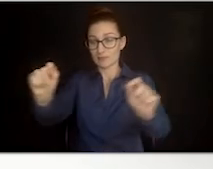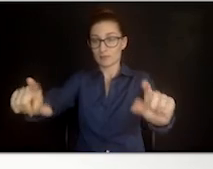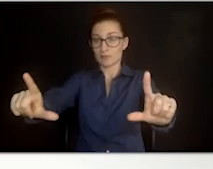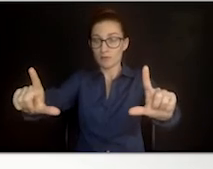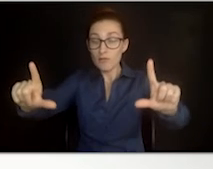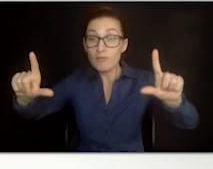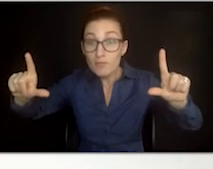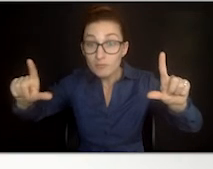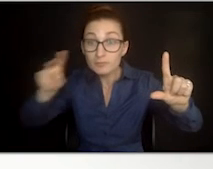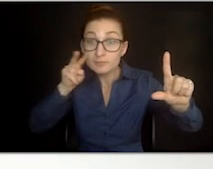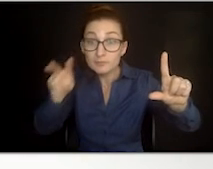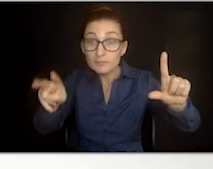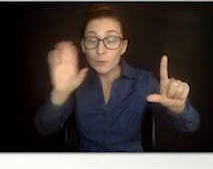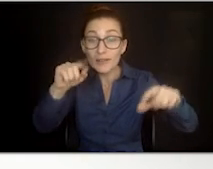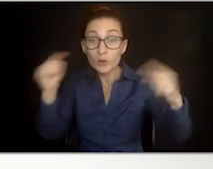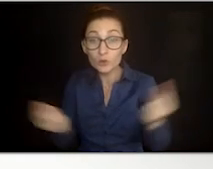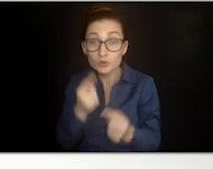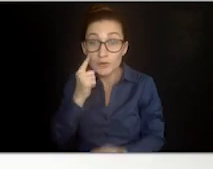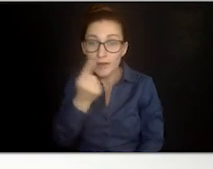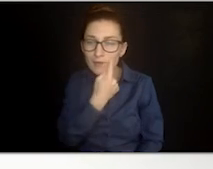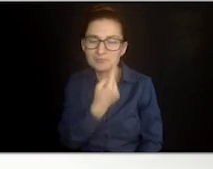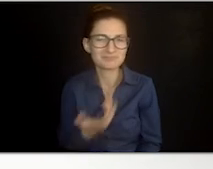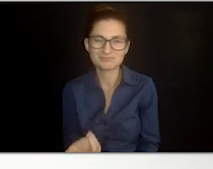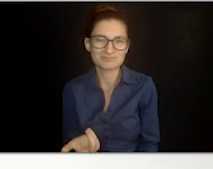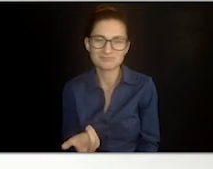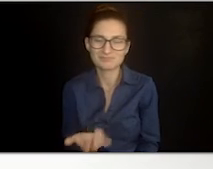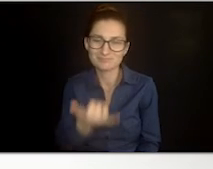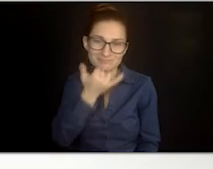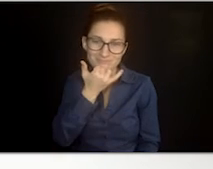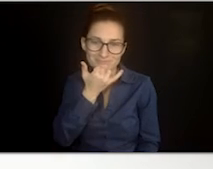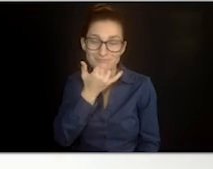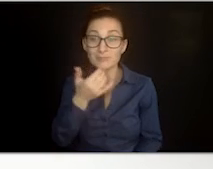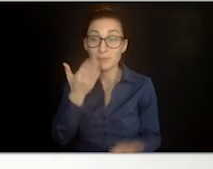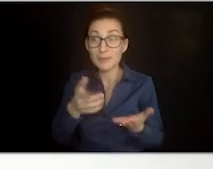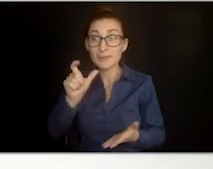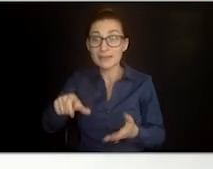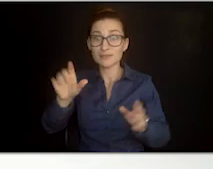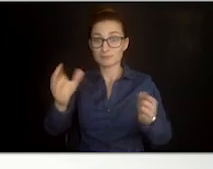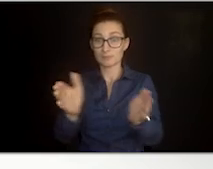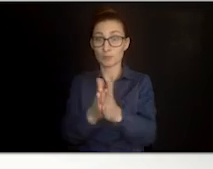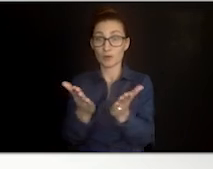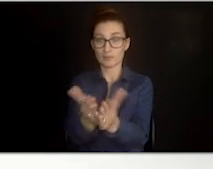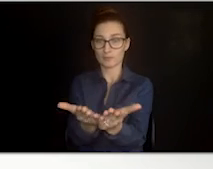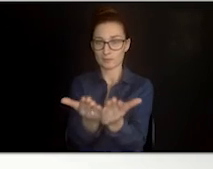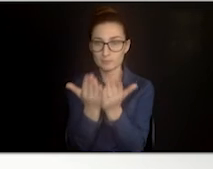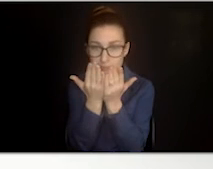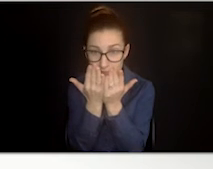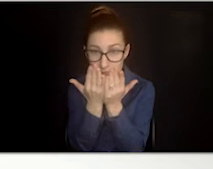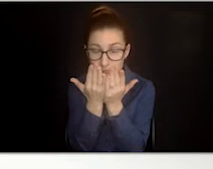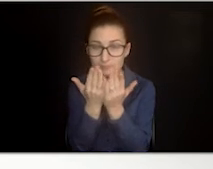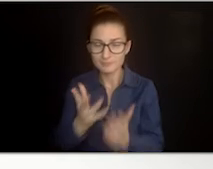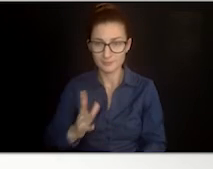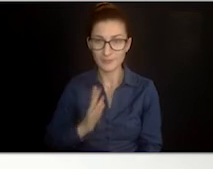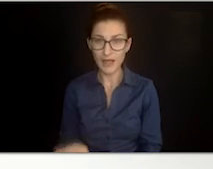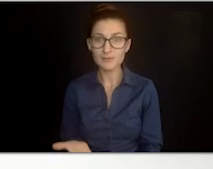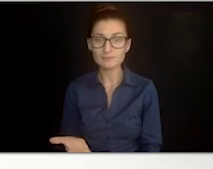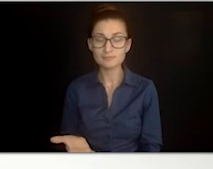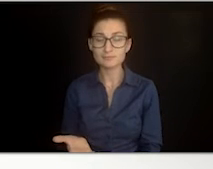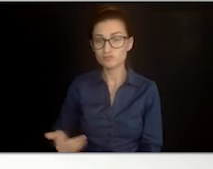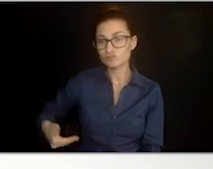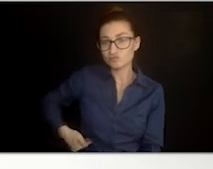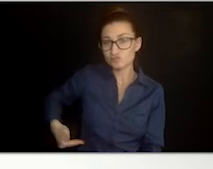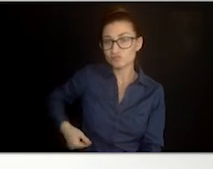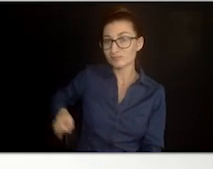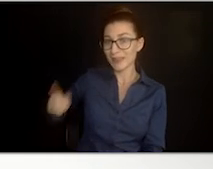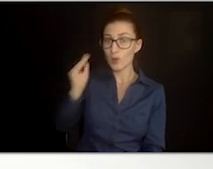eyes. They may need to be closer to the TV or the screen or the book. Let them move where they see the best. They will